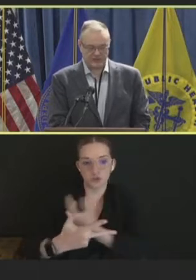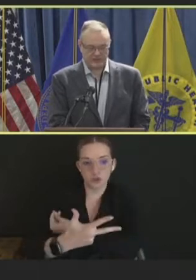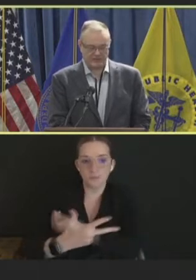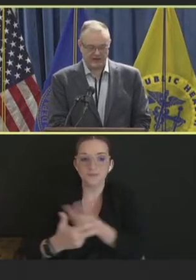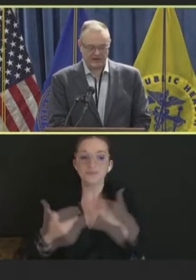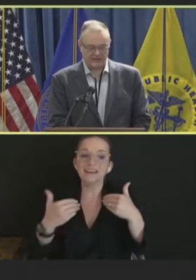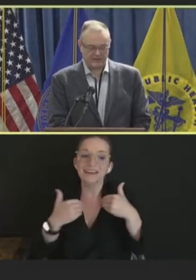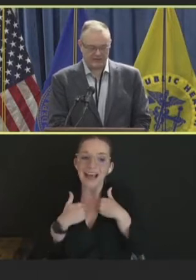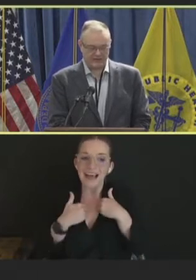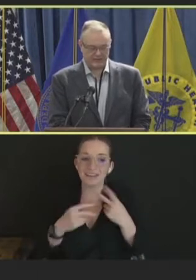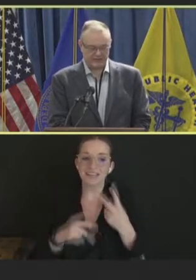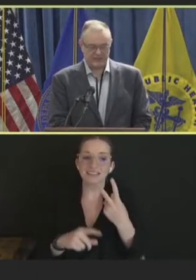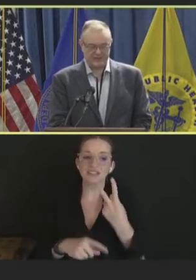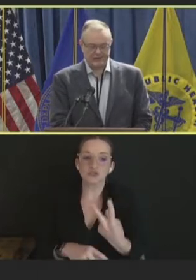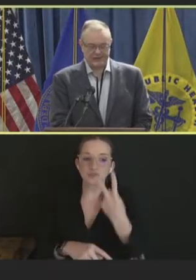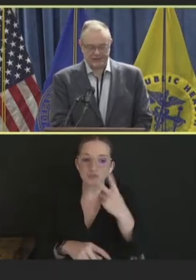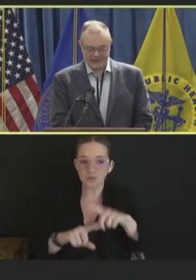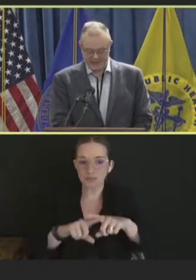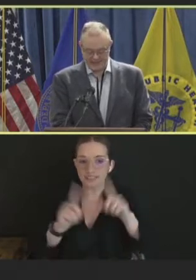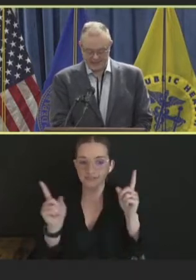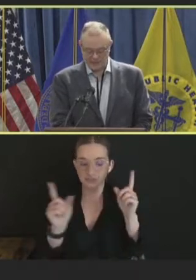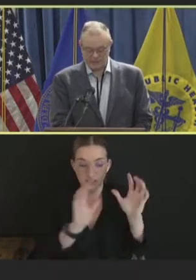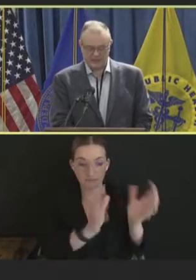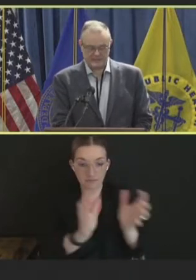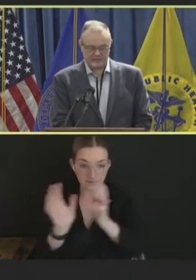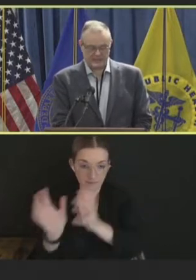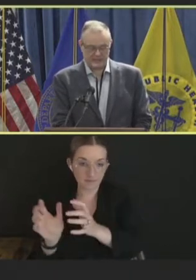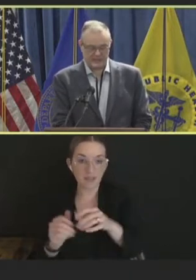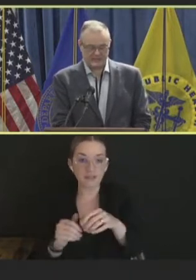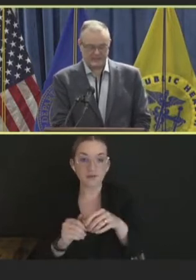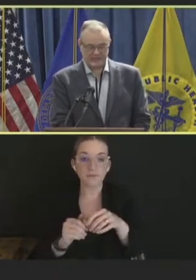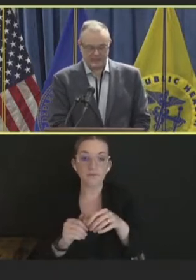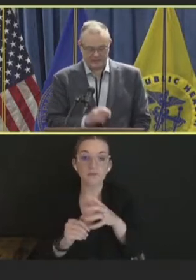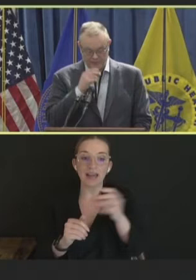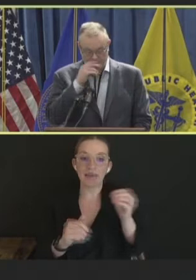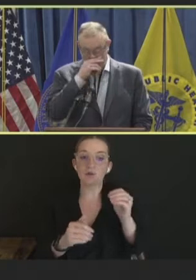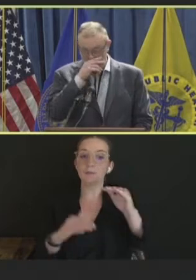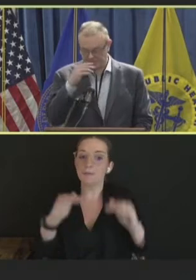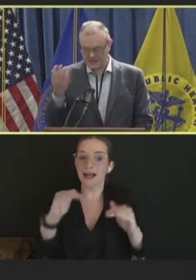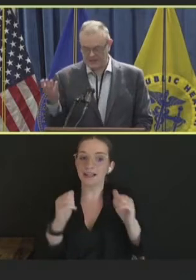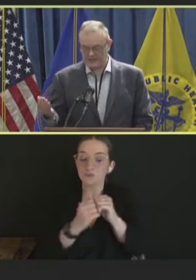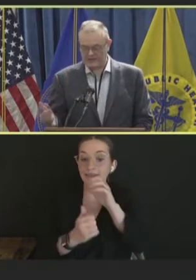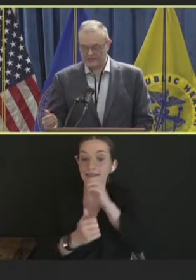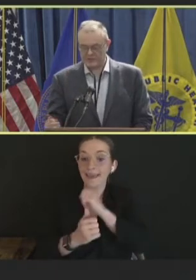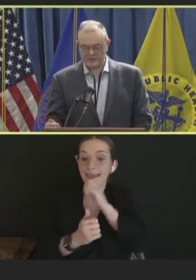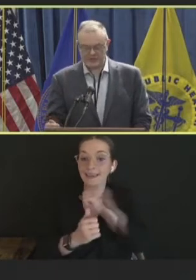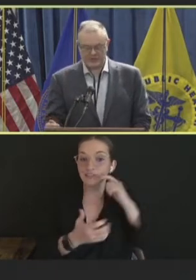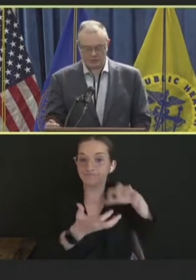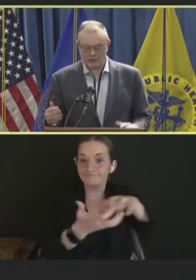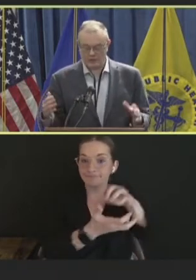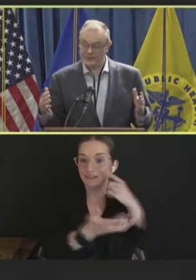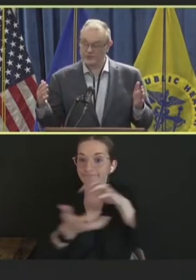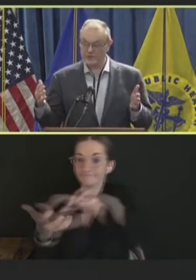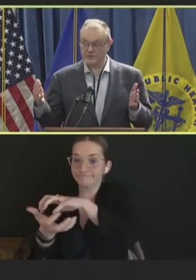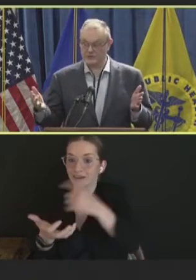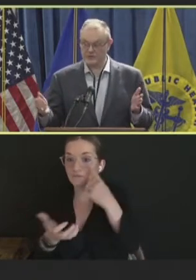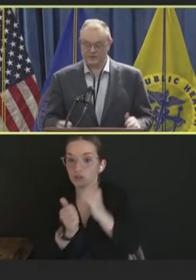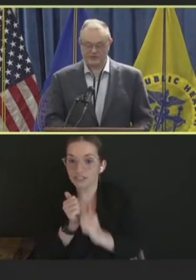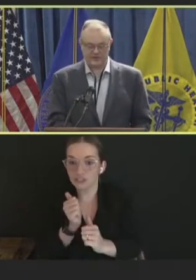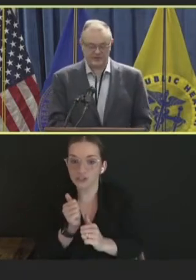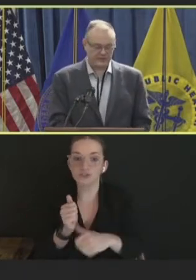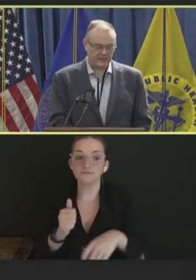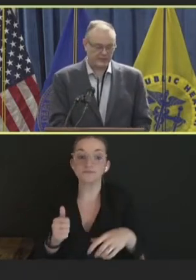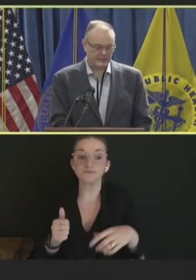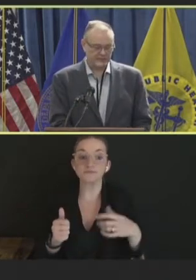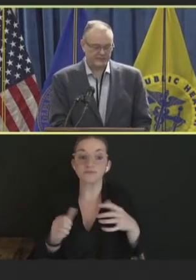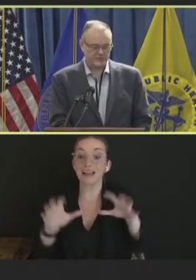about 25 each. And we did have the ability with those numbers, with